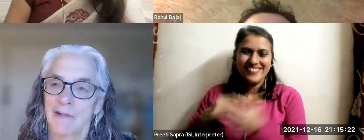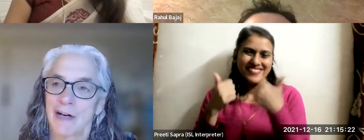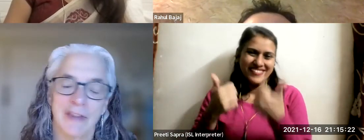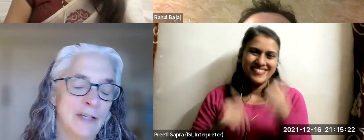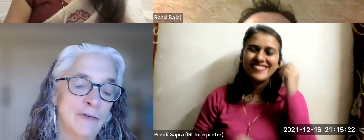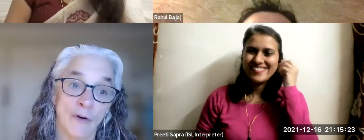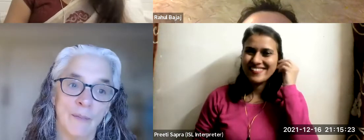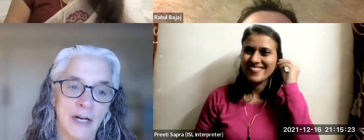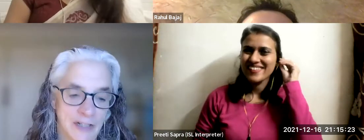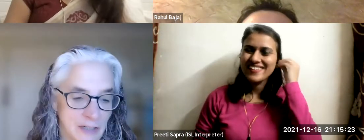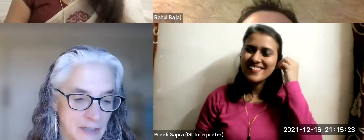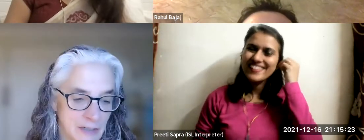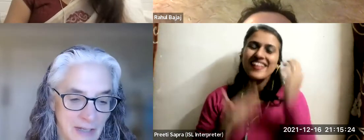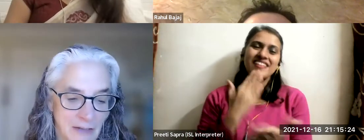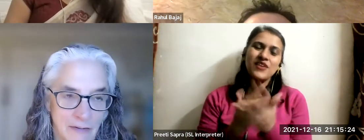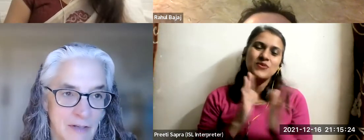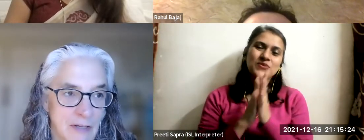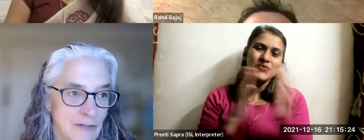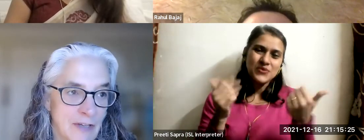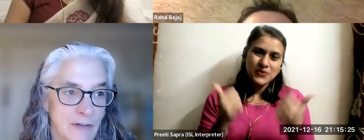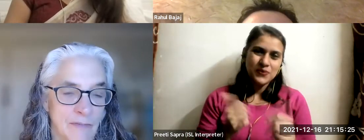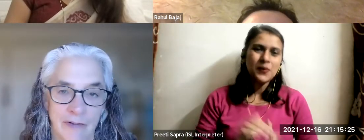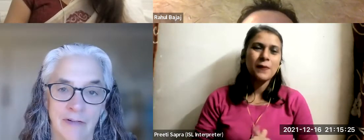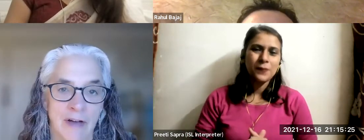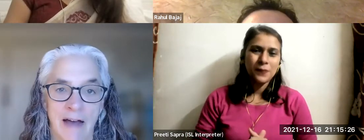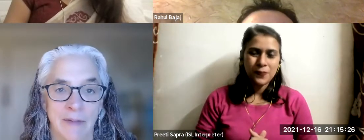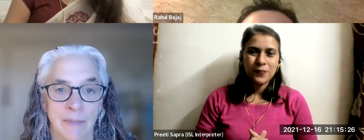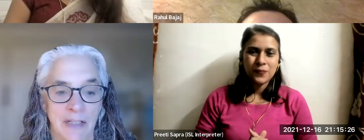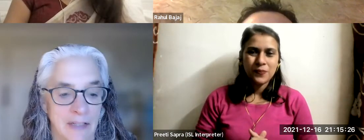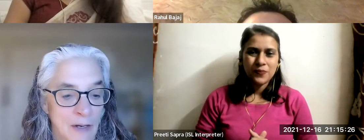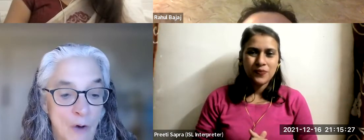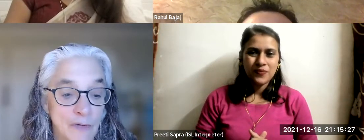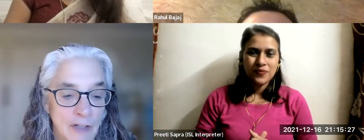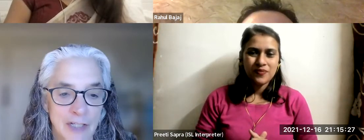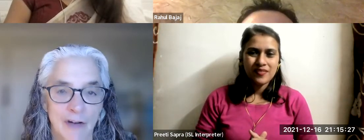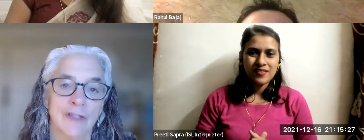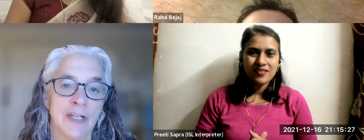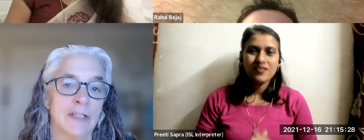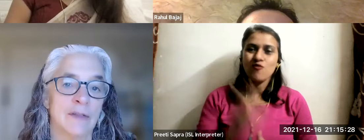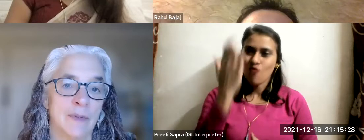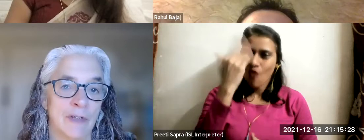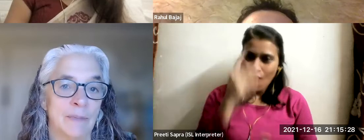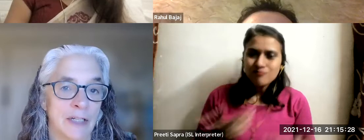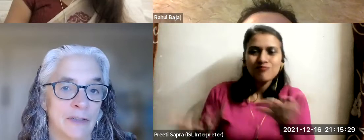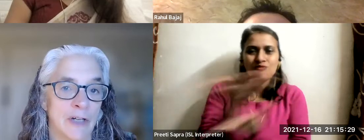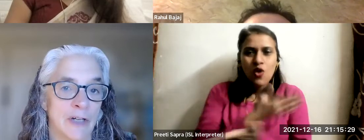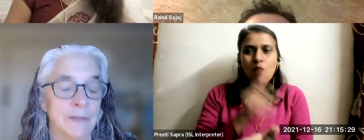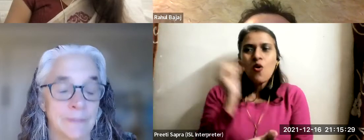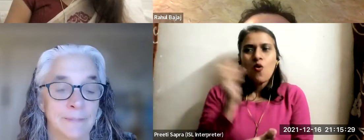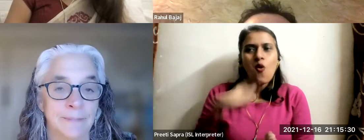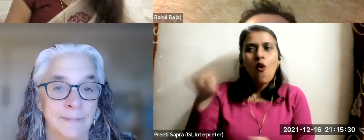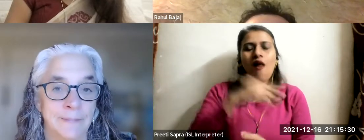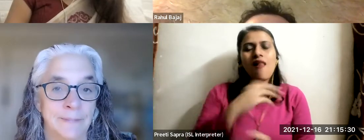right, Raul, thank you so much. And thanks to the center for having me and hosting this conversation. It's been really a pleasure and